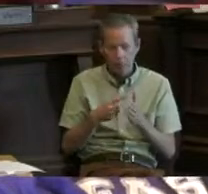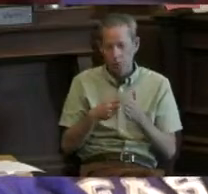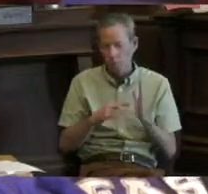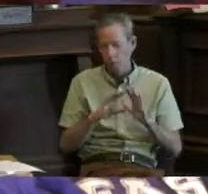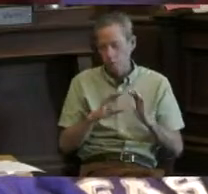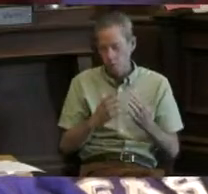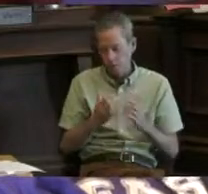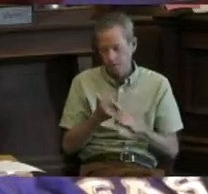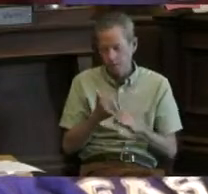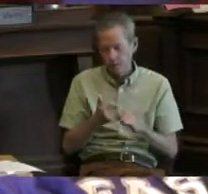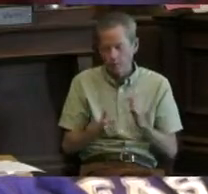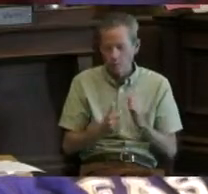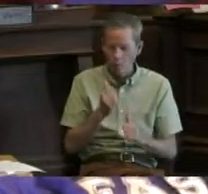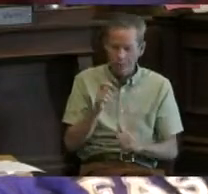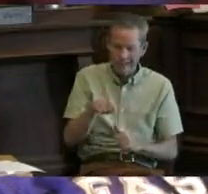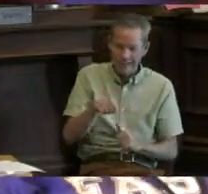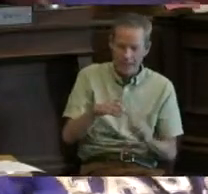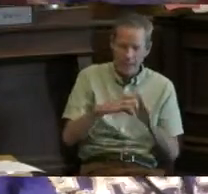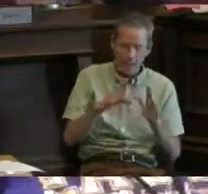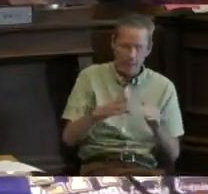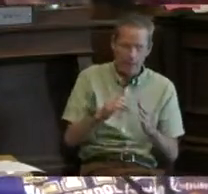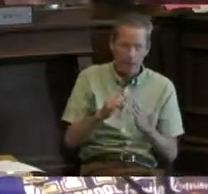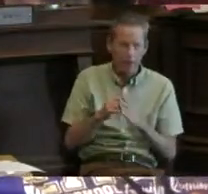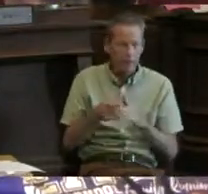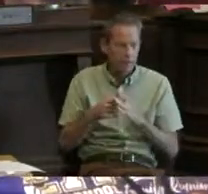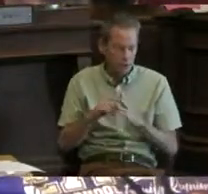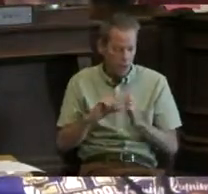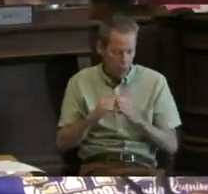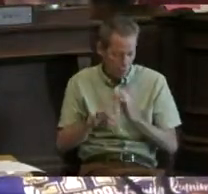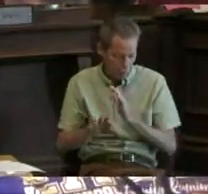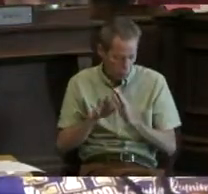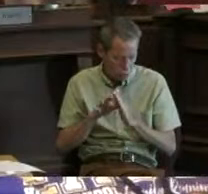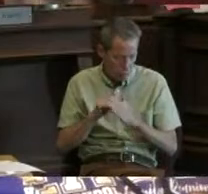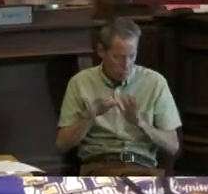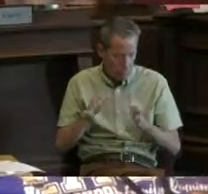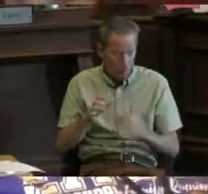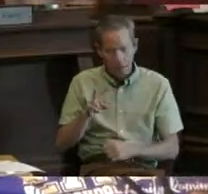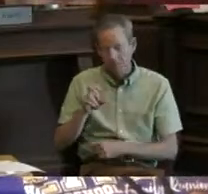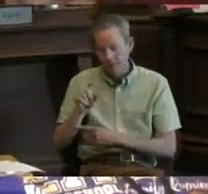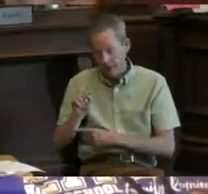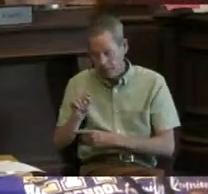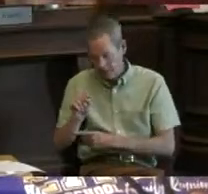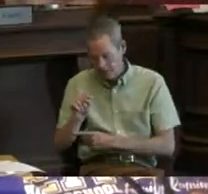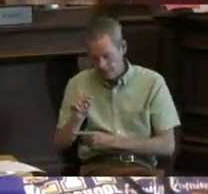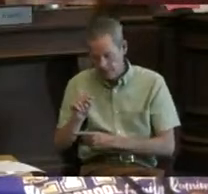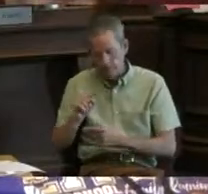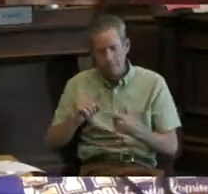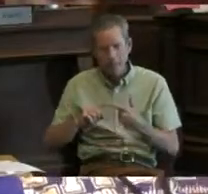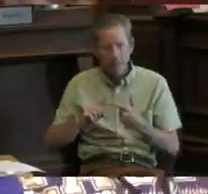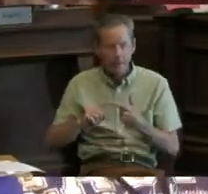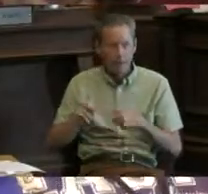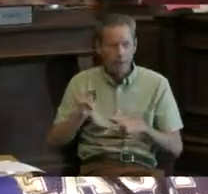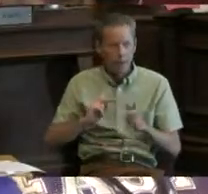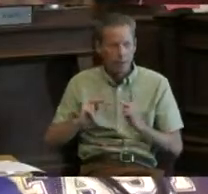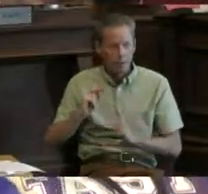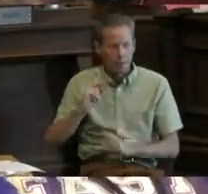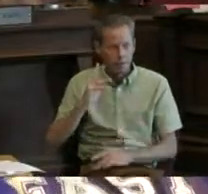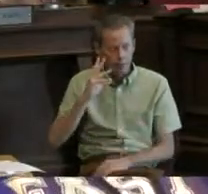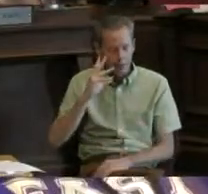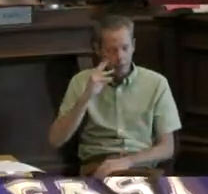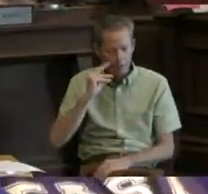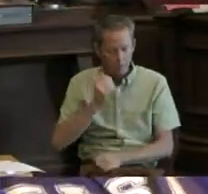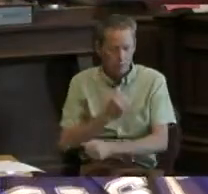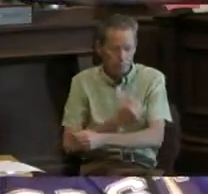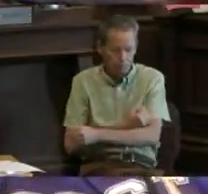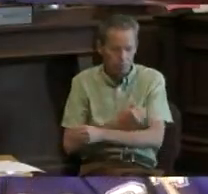groups were in the most need of housing. And that's initially how we chose the population. So veterans, people experiencing substance